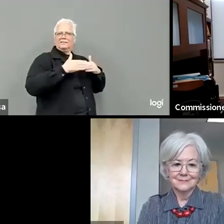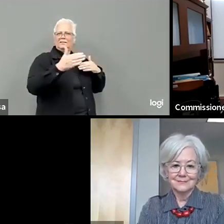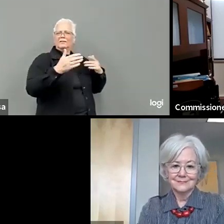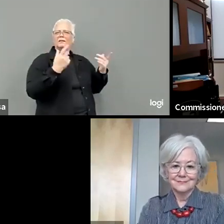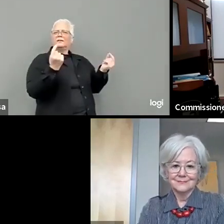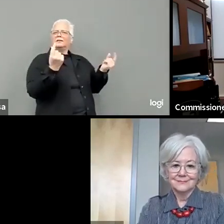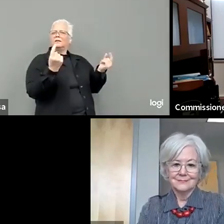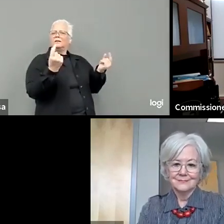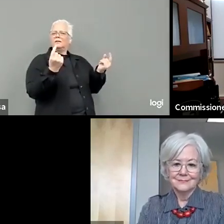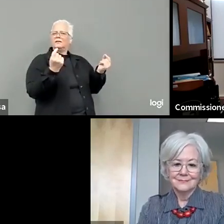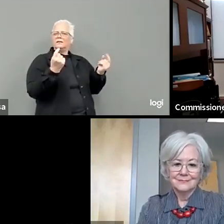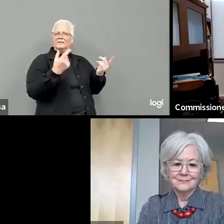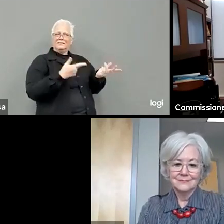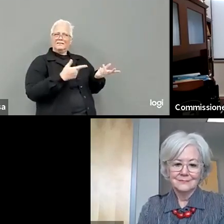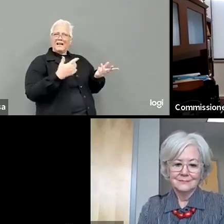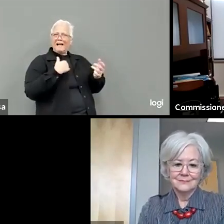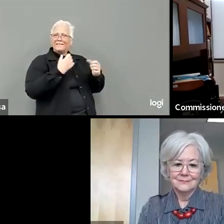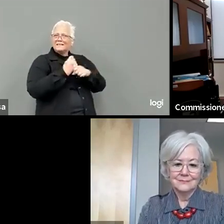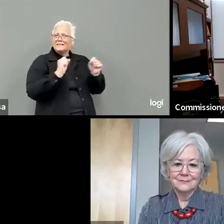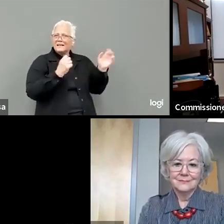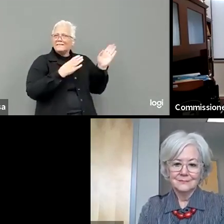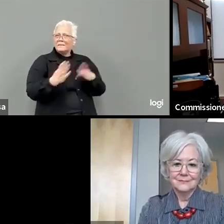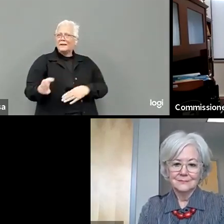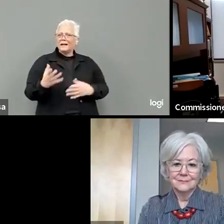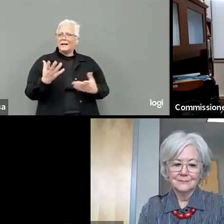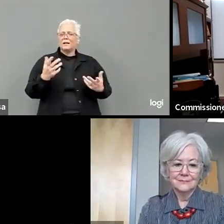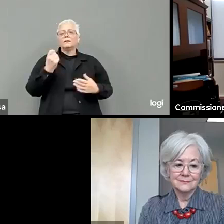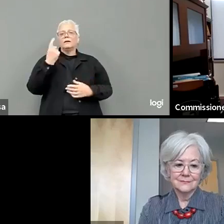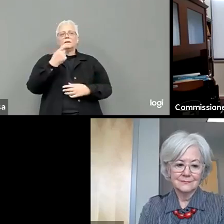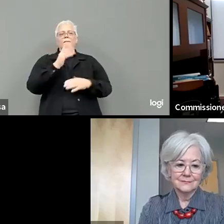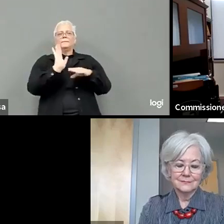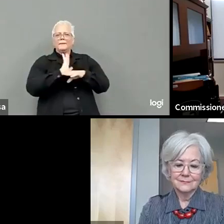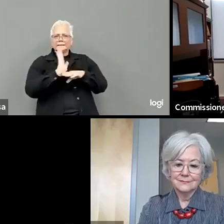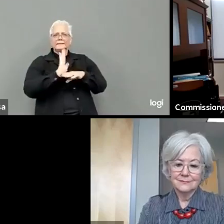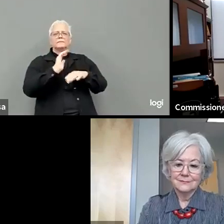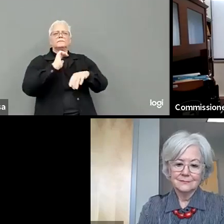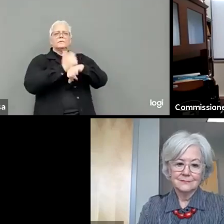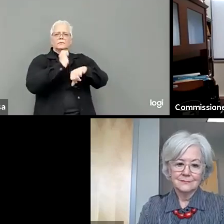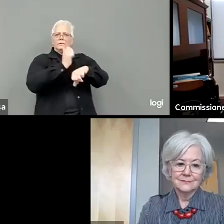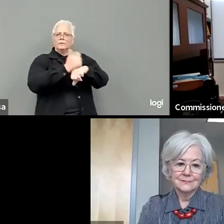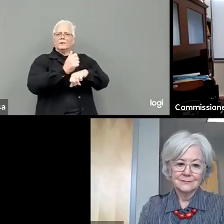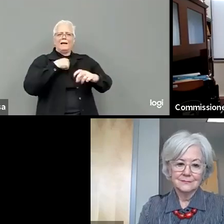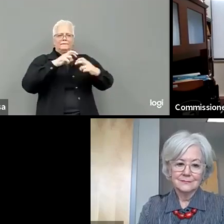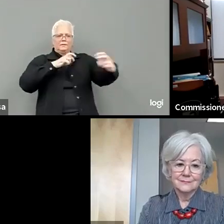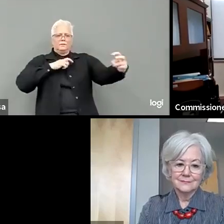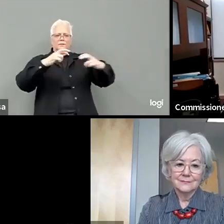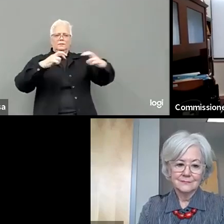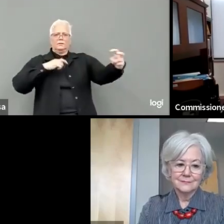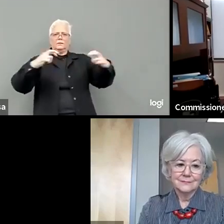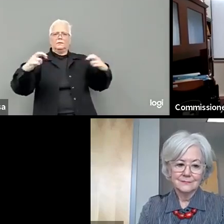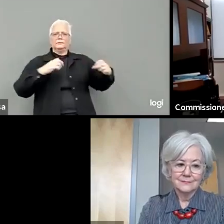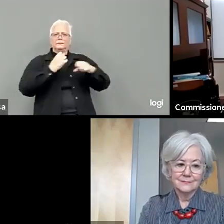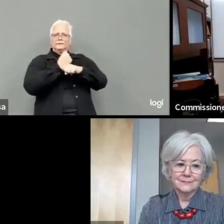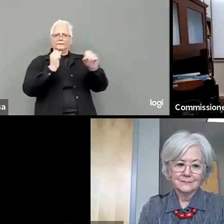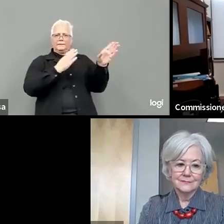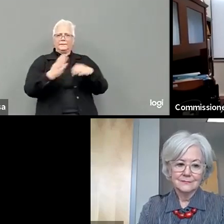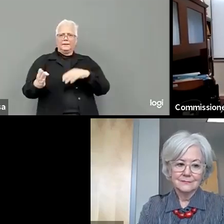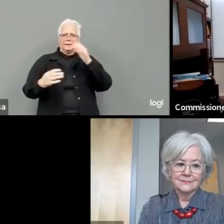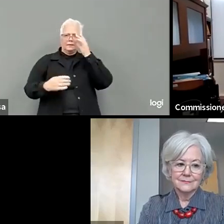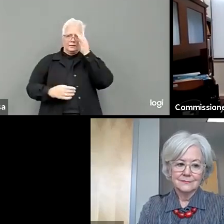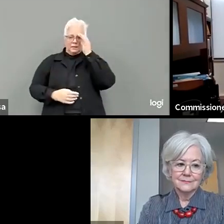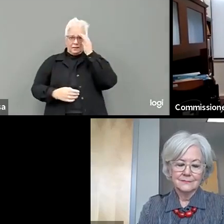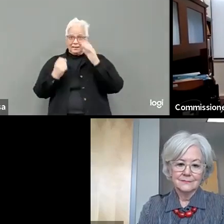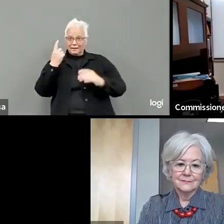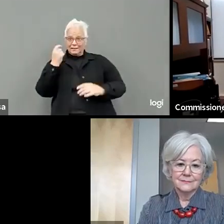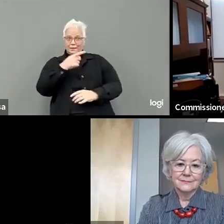business. But if you're sensitive to the fact that we're in a global pandemic and you create a plan and you follow rigorously, I think the outcomes have been